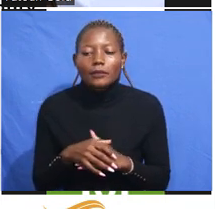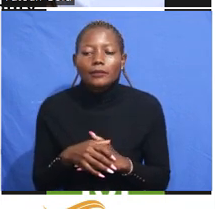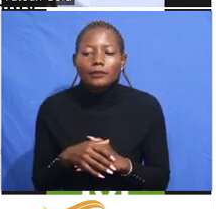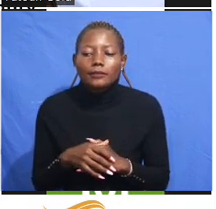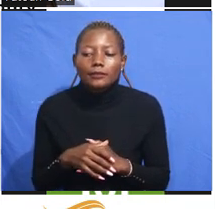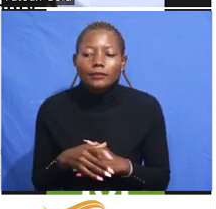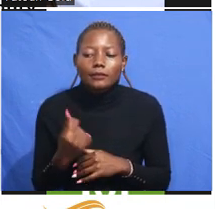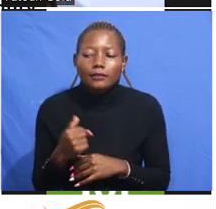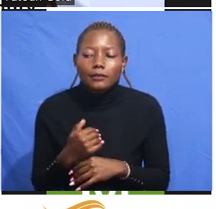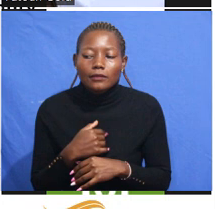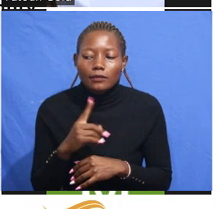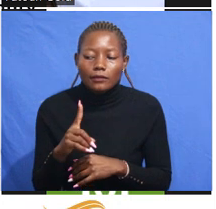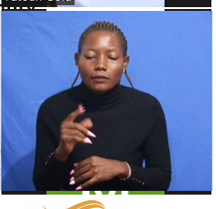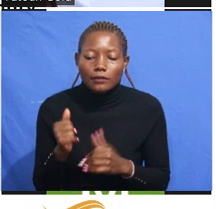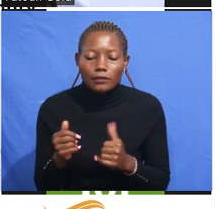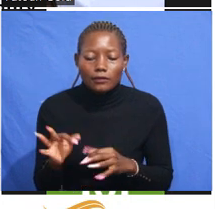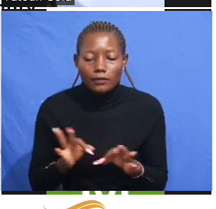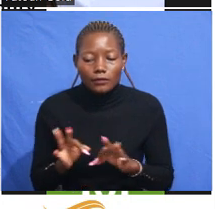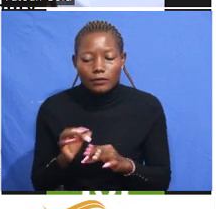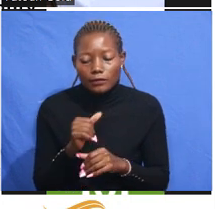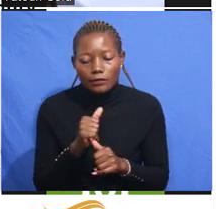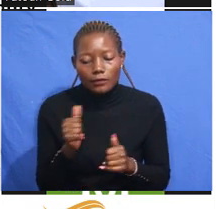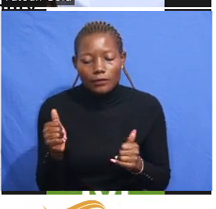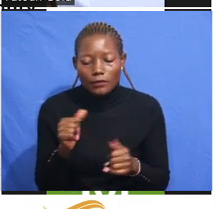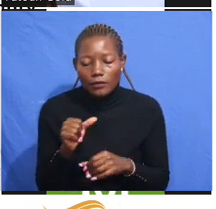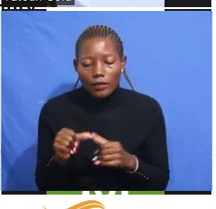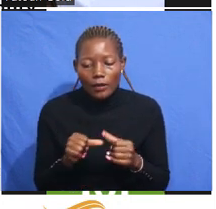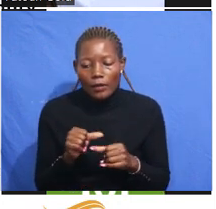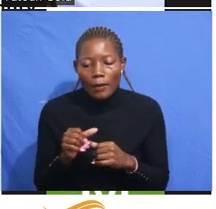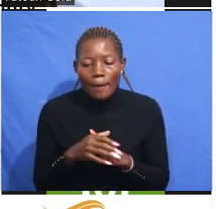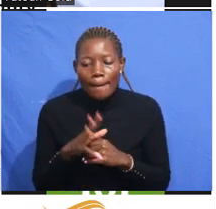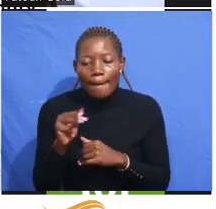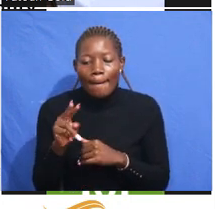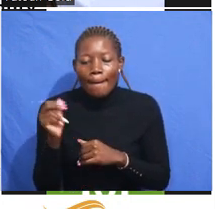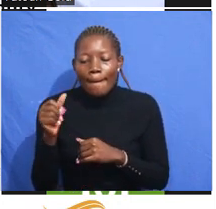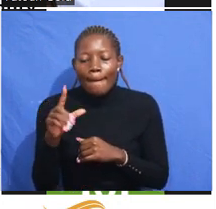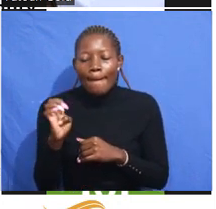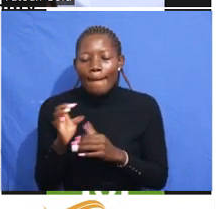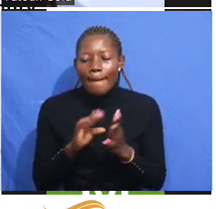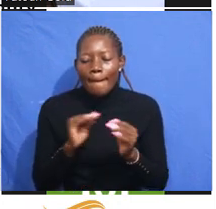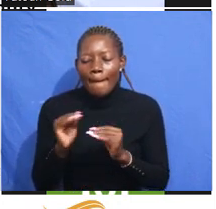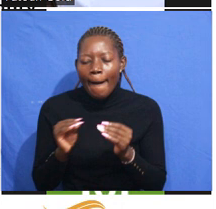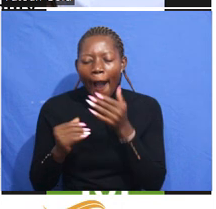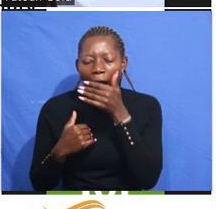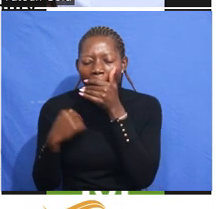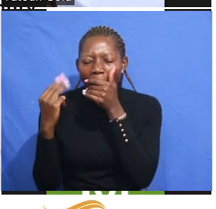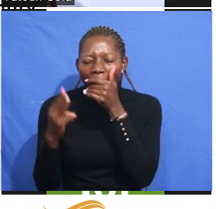there is one that I believe explains that mechanism of muscular contraction. So that is something that I would advise